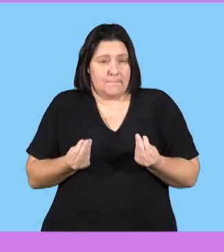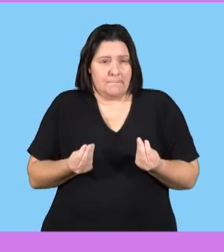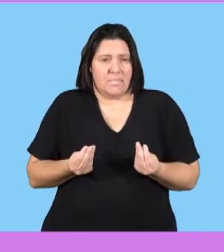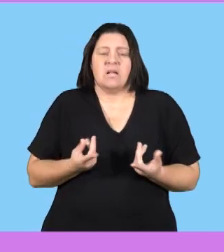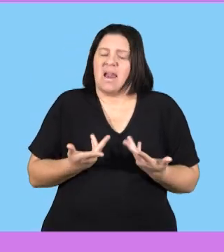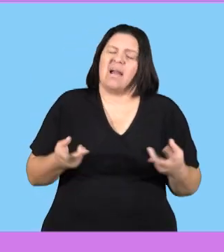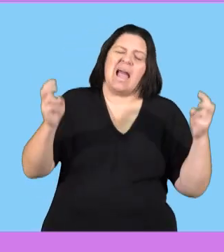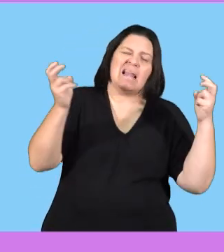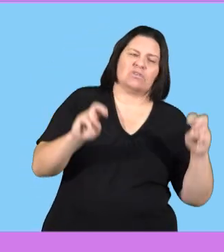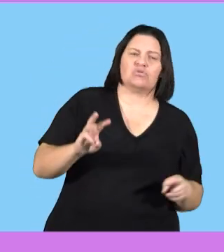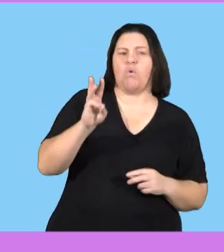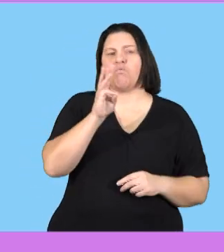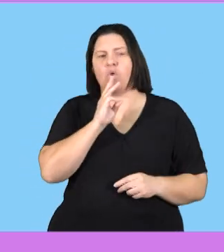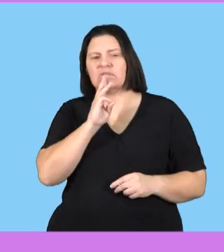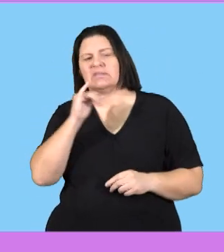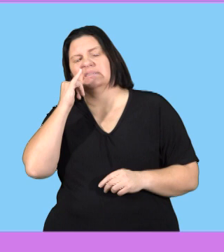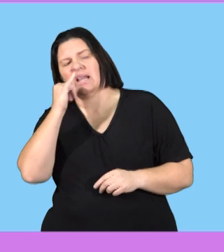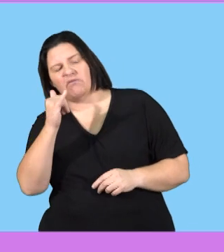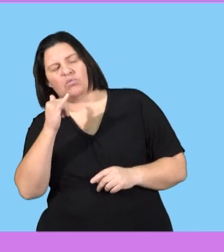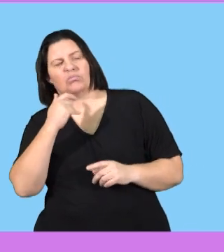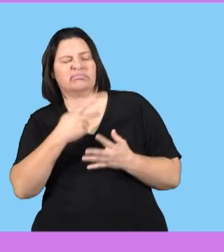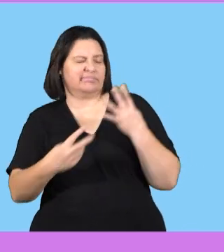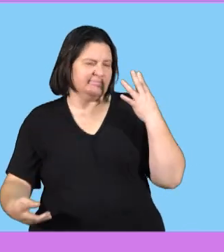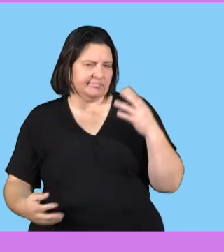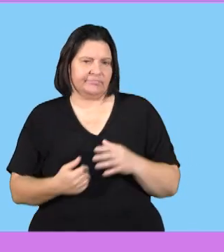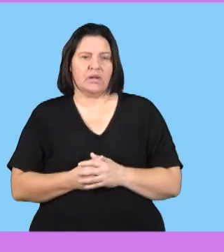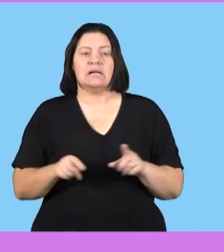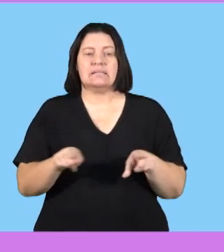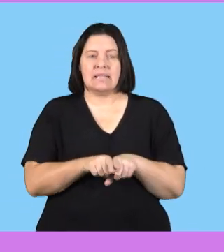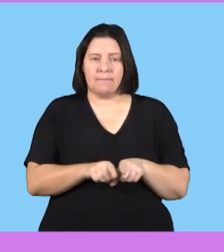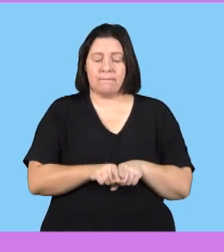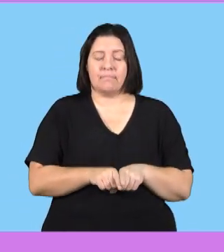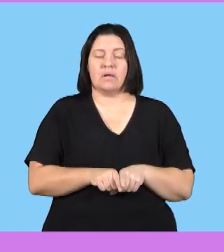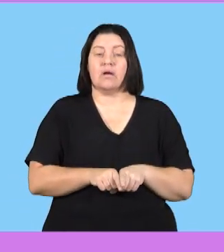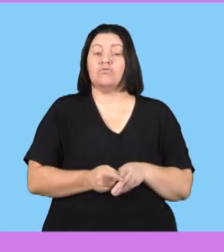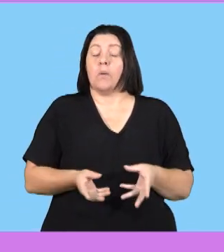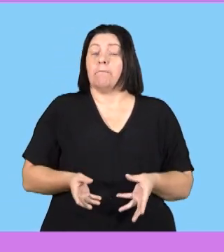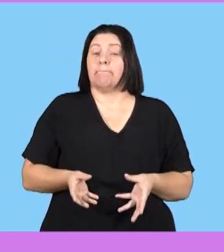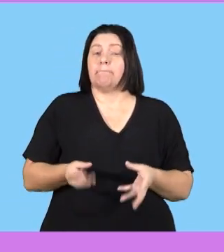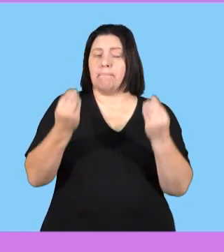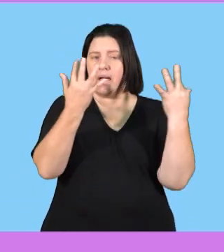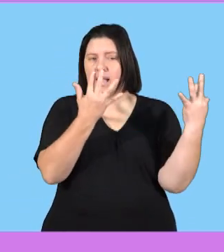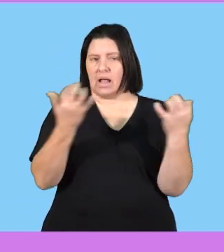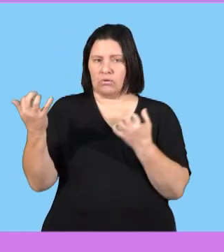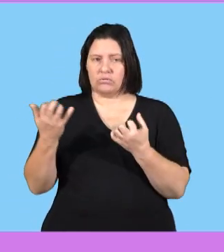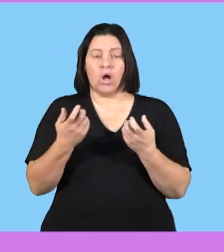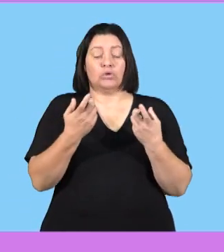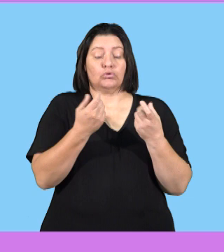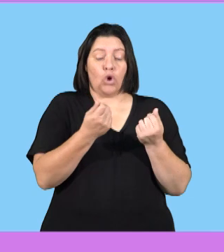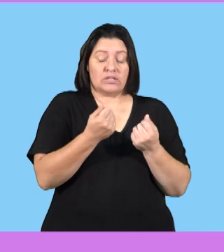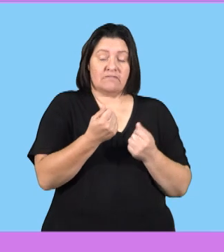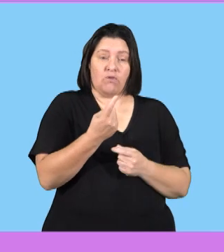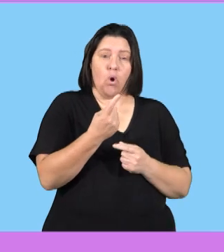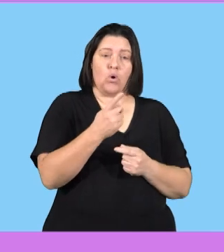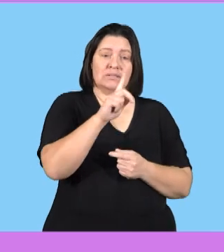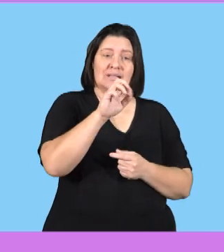right? Such as electricity, water, or telephone calls. We also indicated that in order for us to calculate the